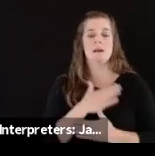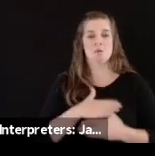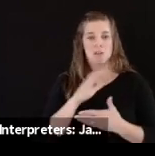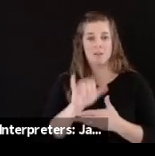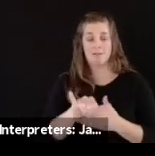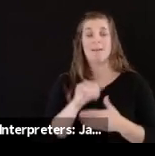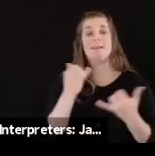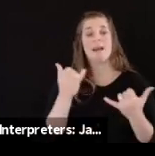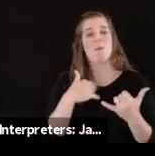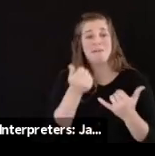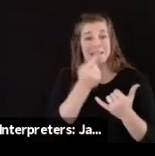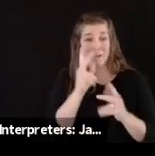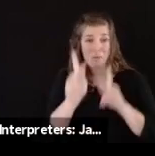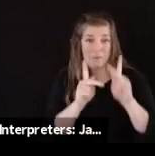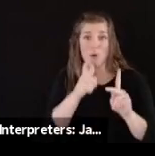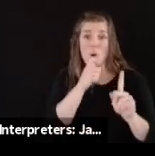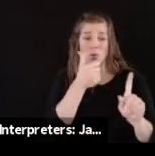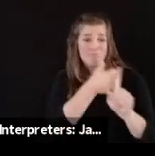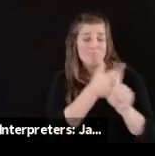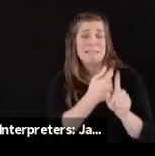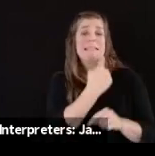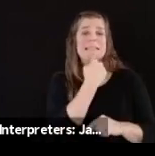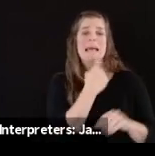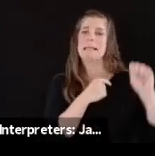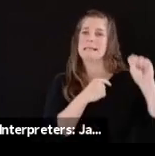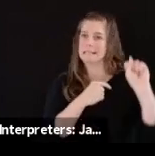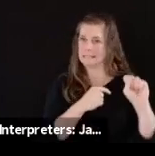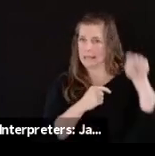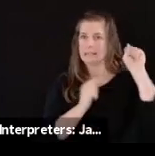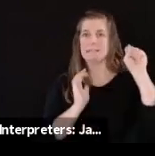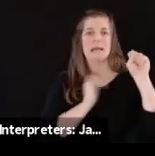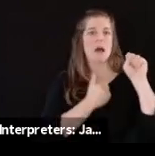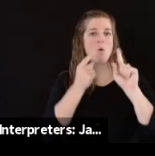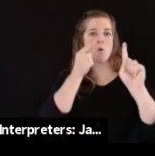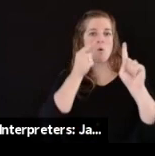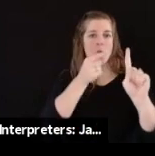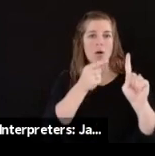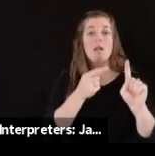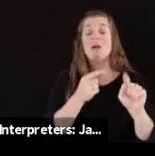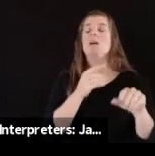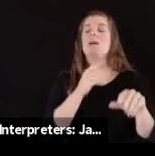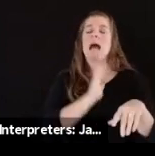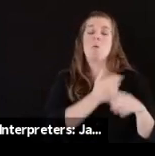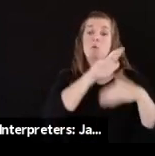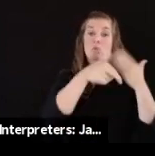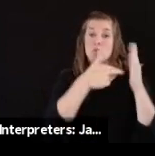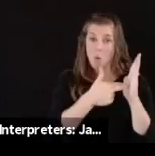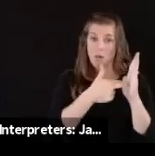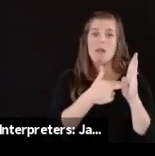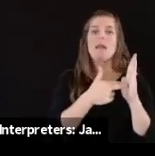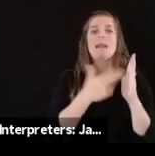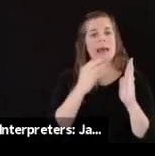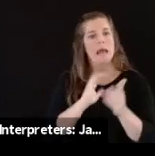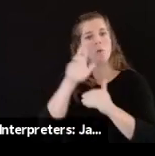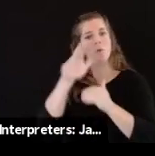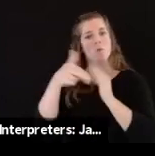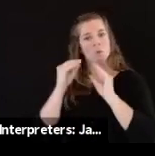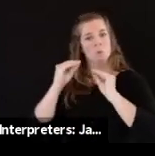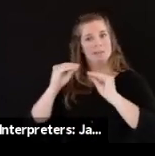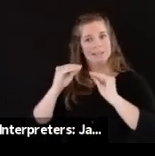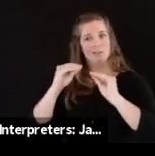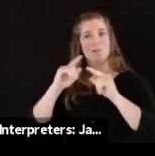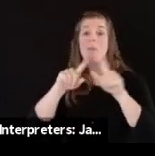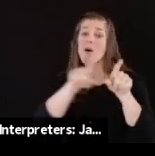several who have said, yes, it's our role. Yes, it's our role to teach about both civic engagement and social justice. But I